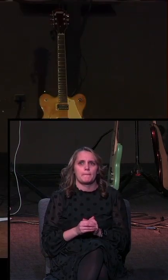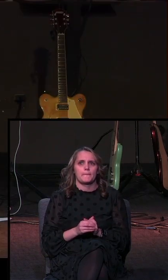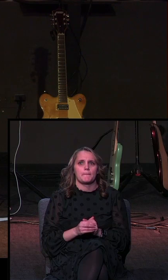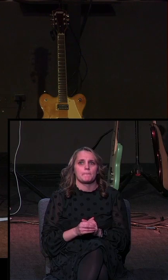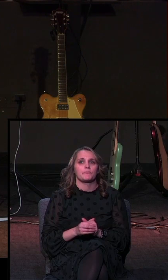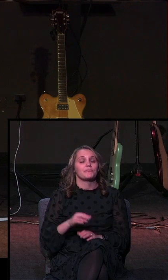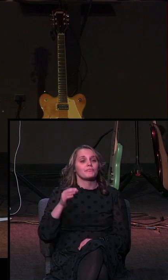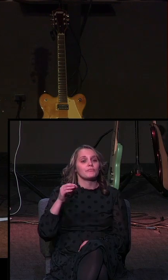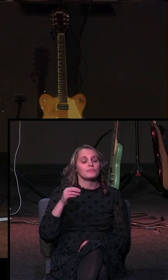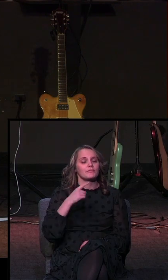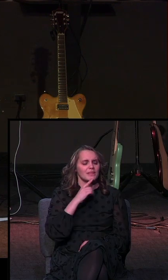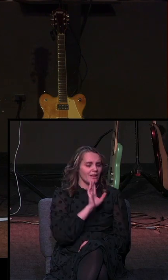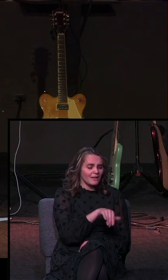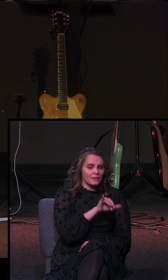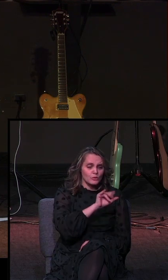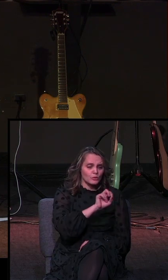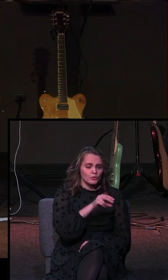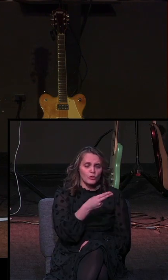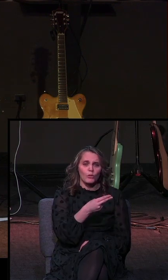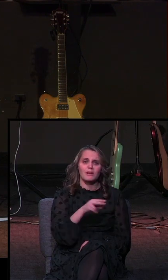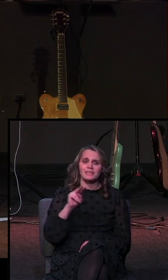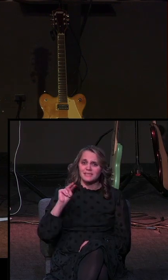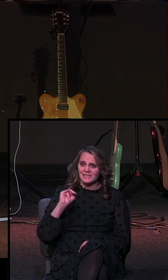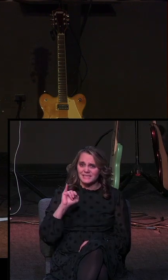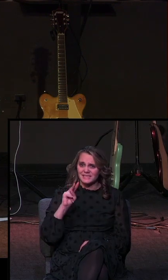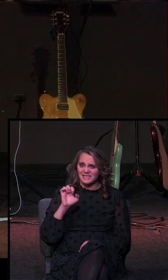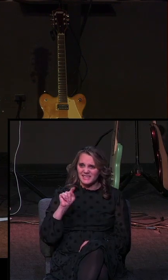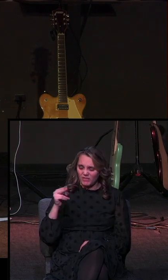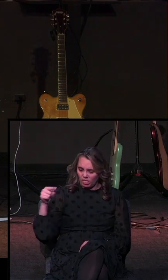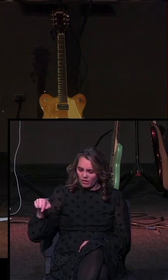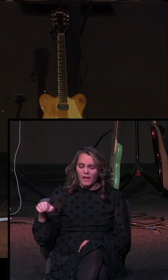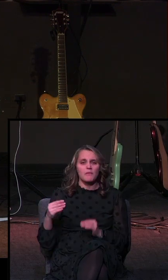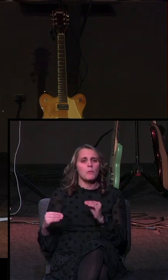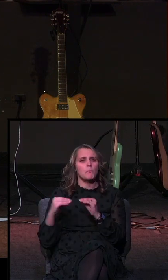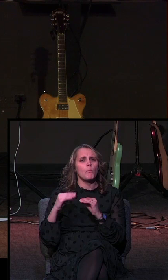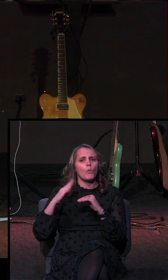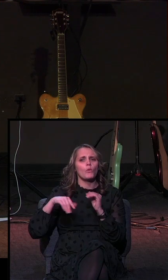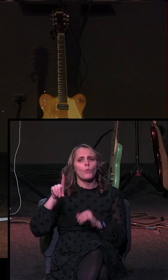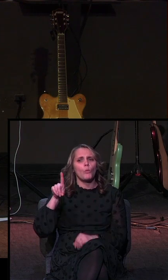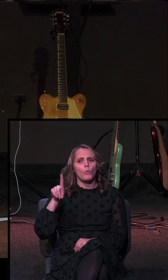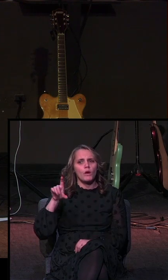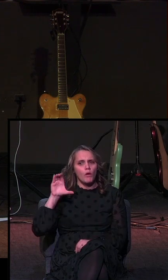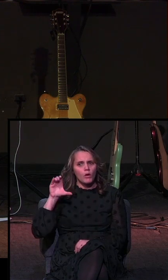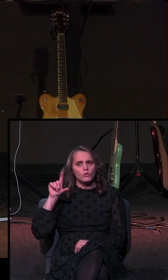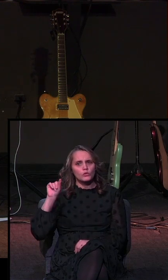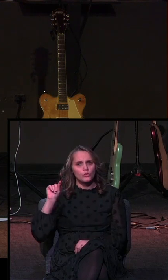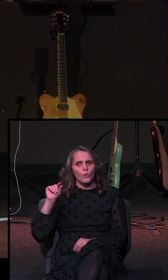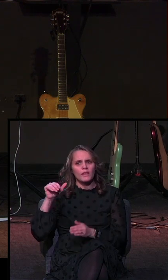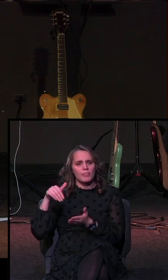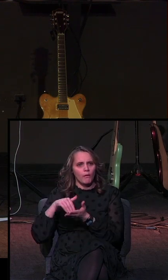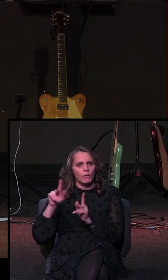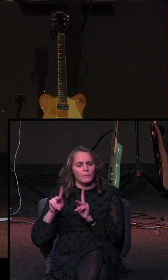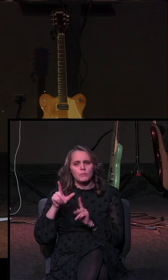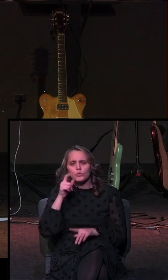God, speaking to Jonah, says, "Jonah, Nineveh has more than 120,000 people living in spiritual darkness, not to